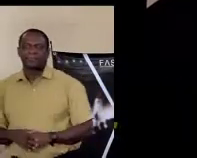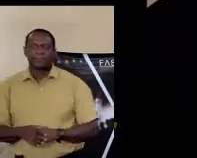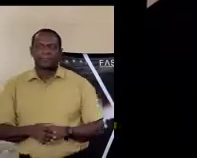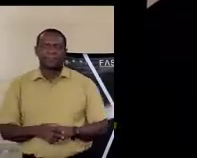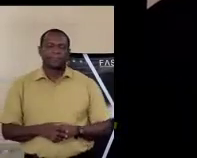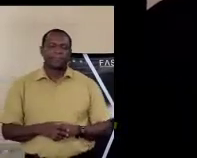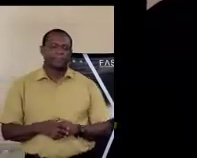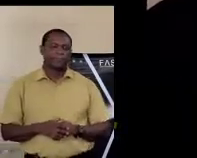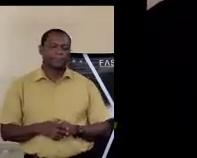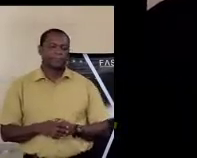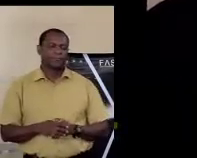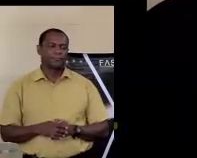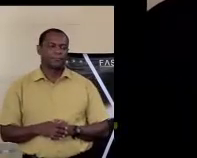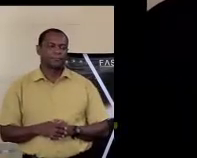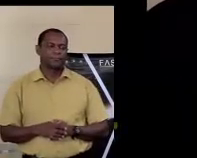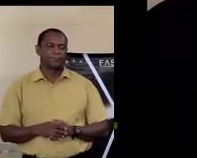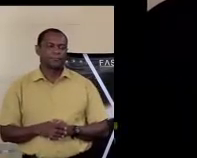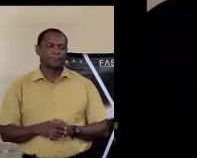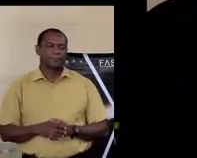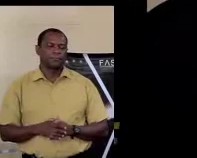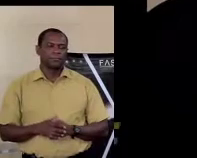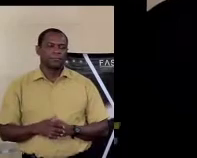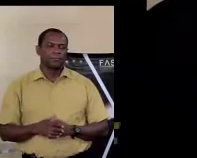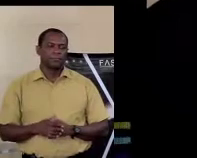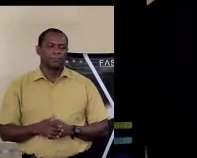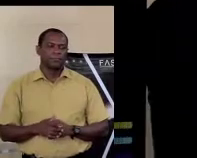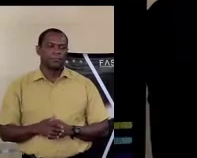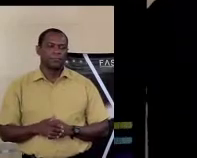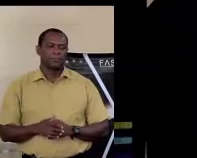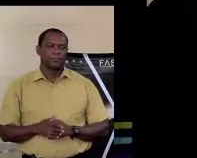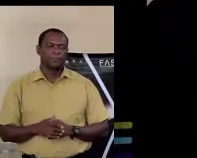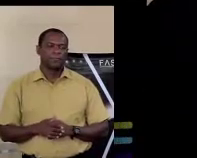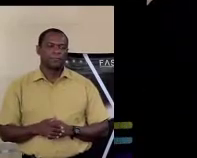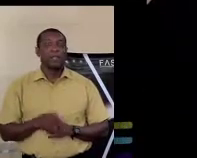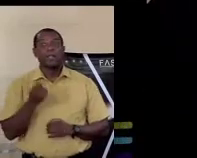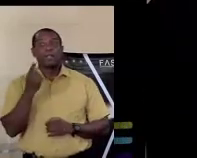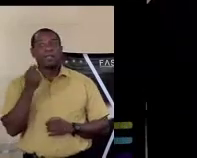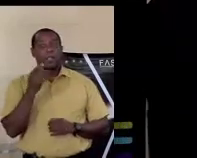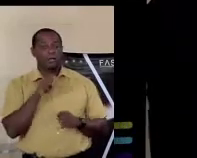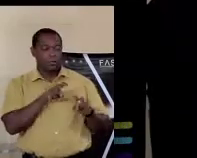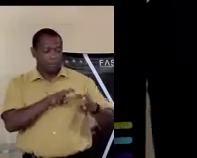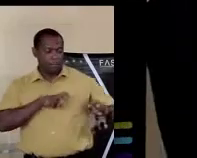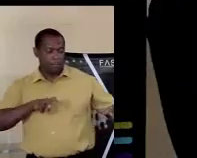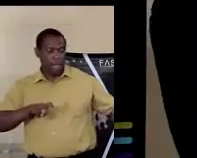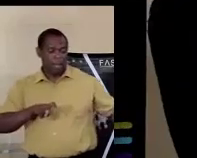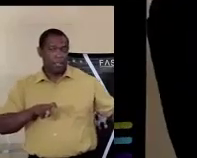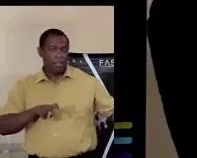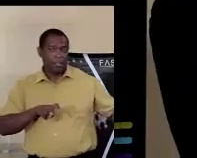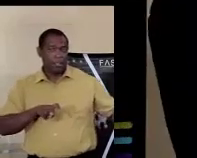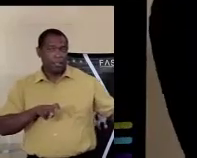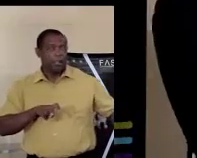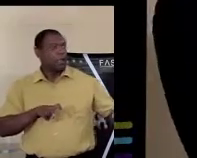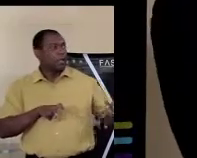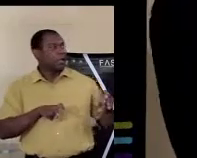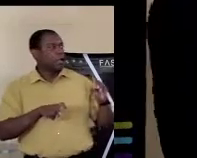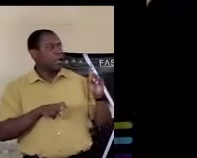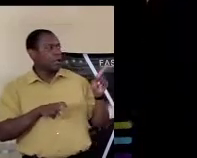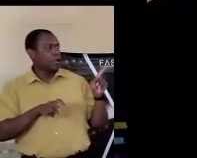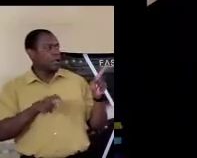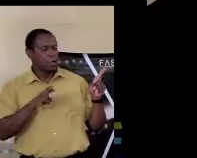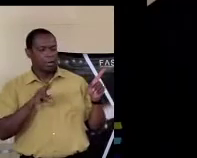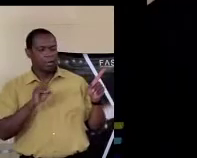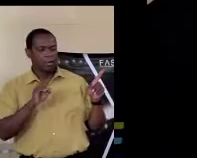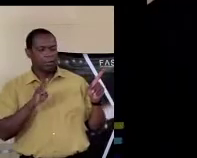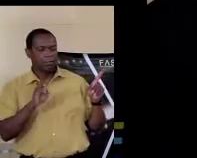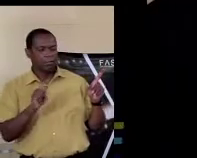progress. However, what the panel, and this is to Jamelia Robert, this is really an open